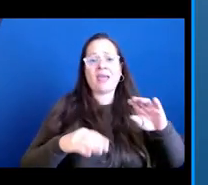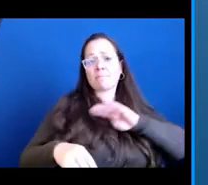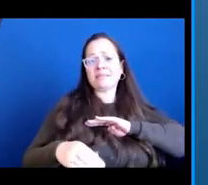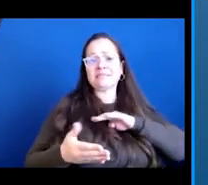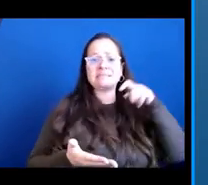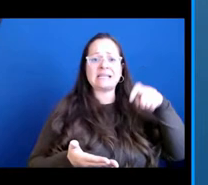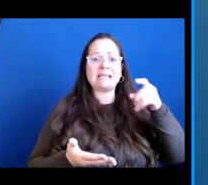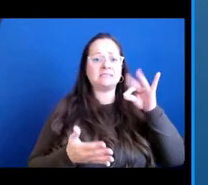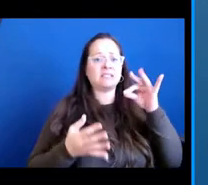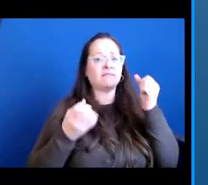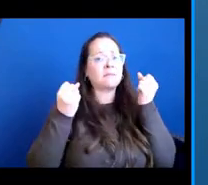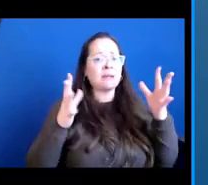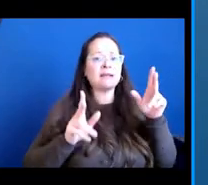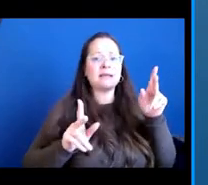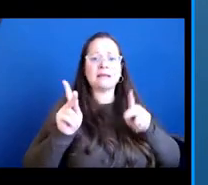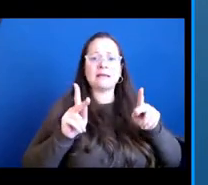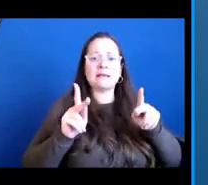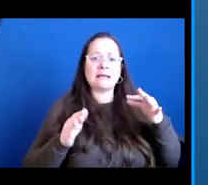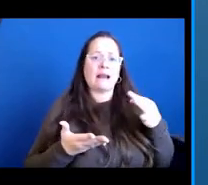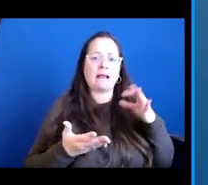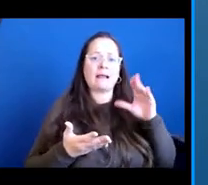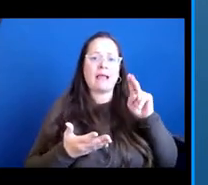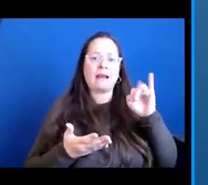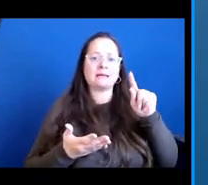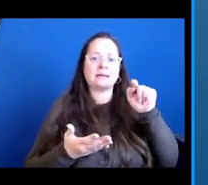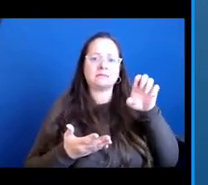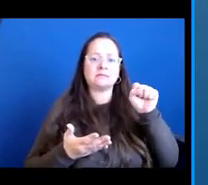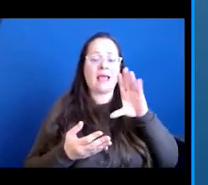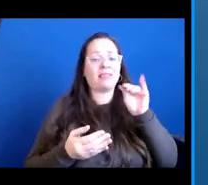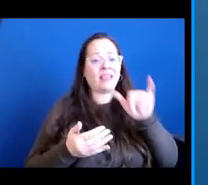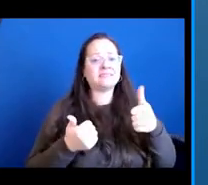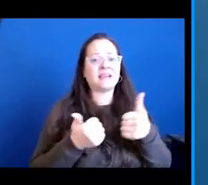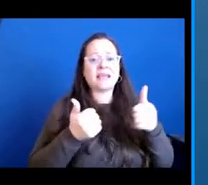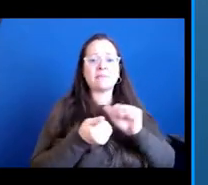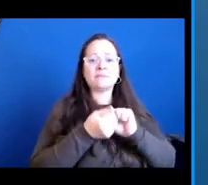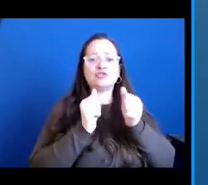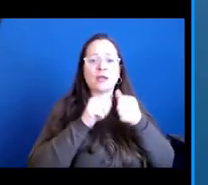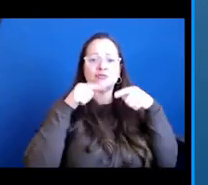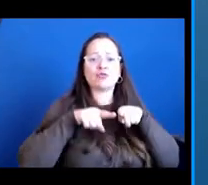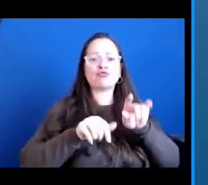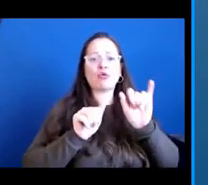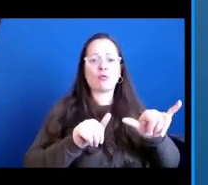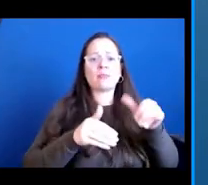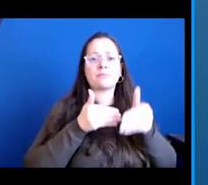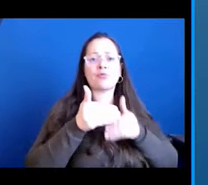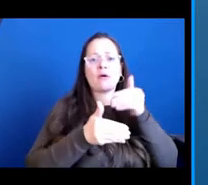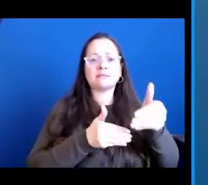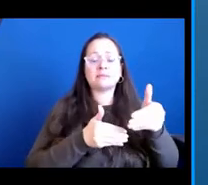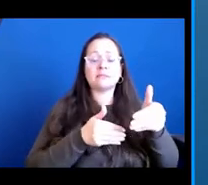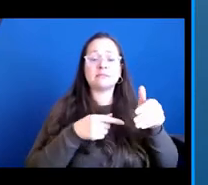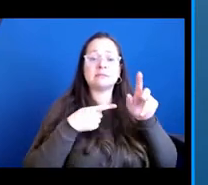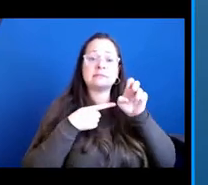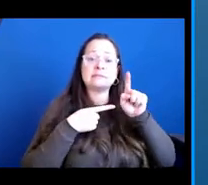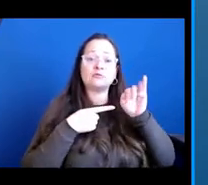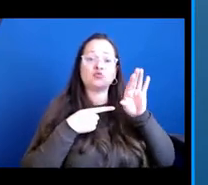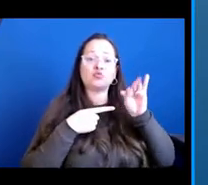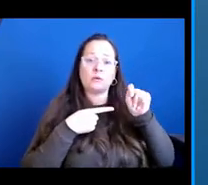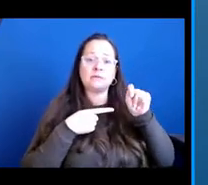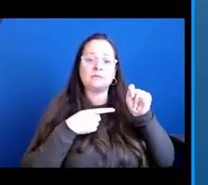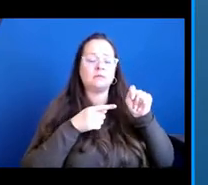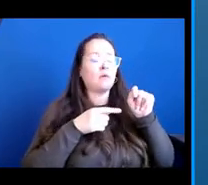candidates and it's also a game changer during this process Detroit's also seen a significant